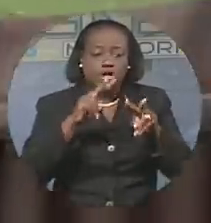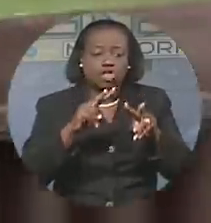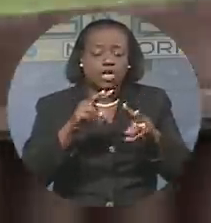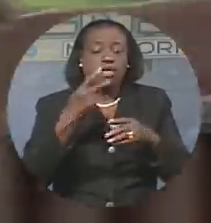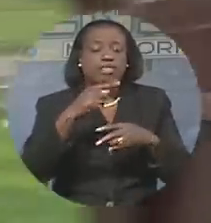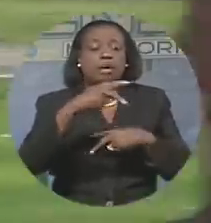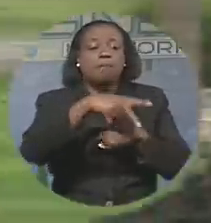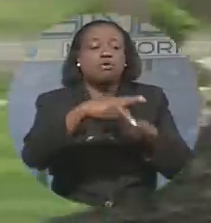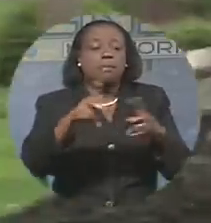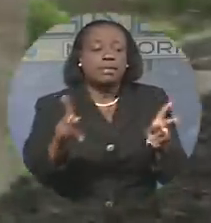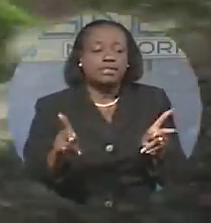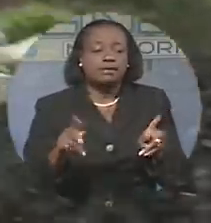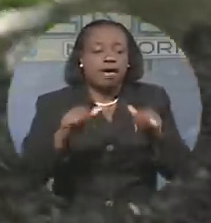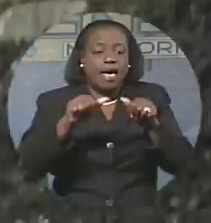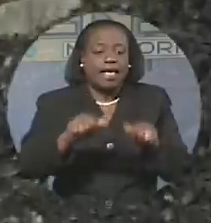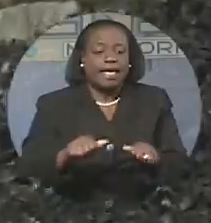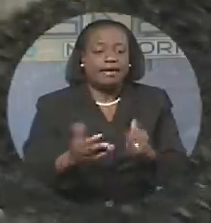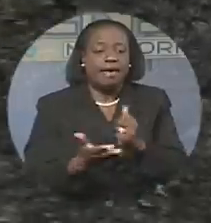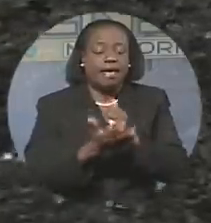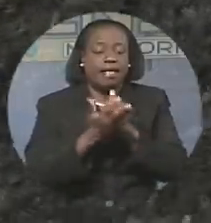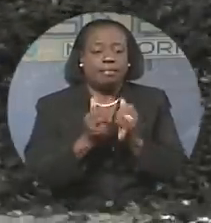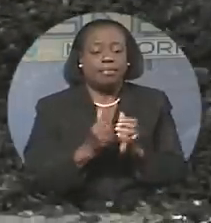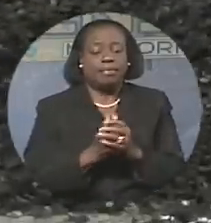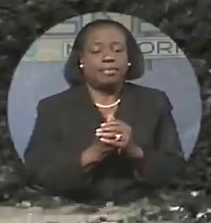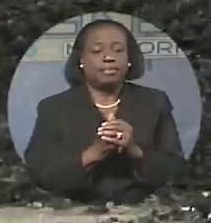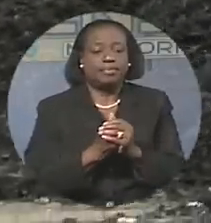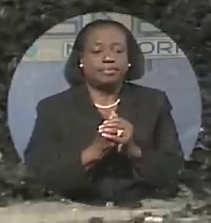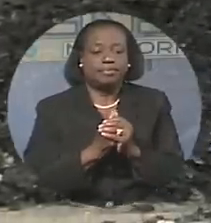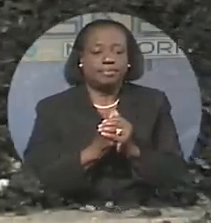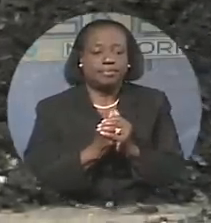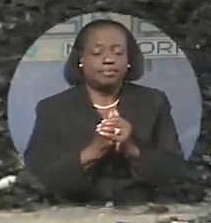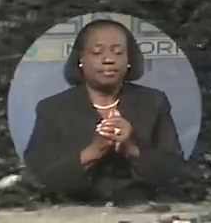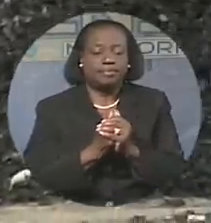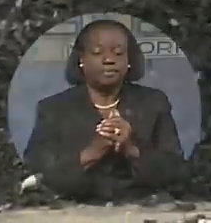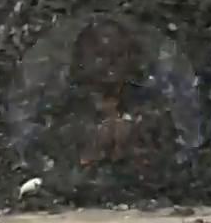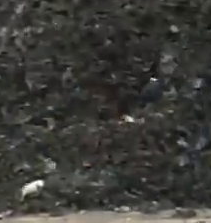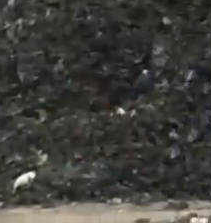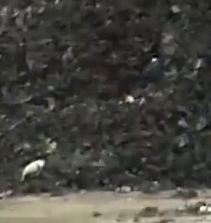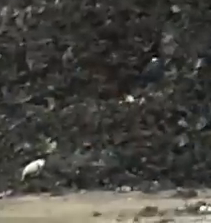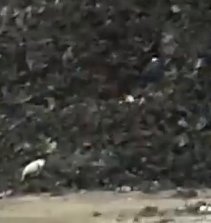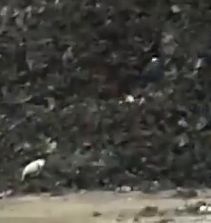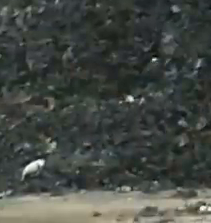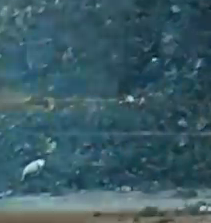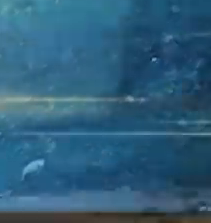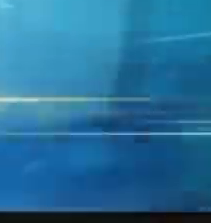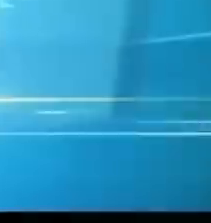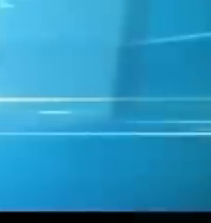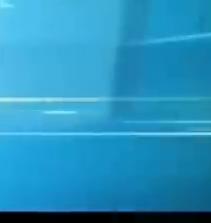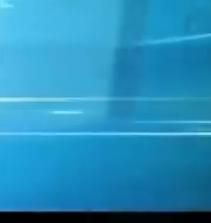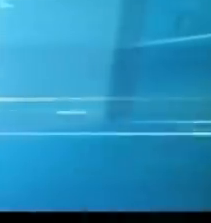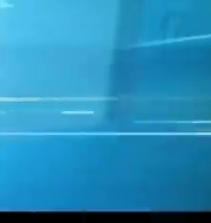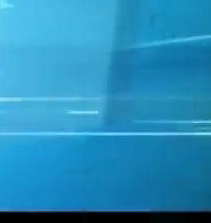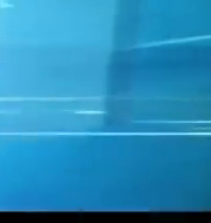perimeter could help. Charisma Robinson, ZNS Network News.